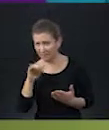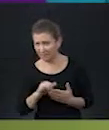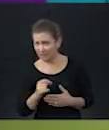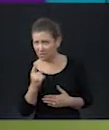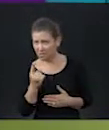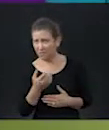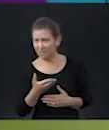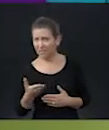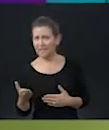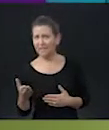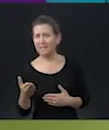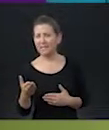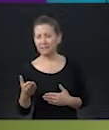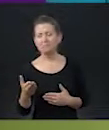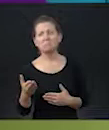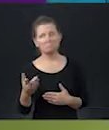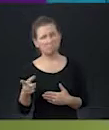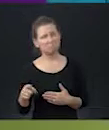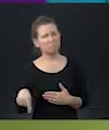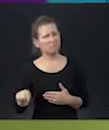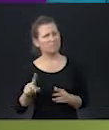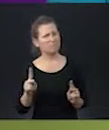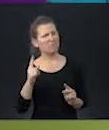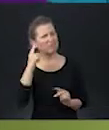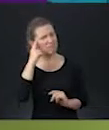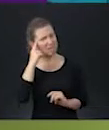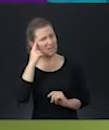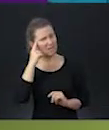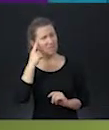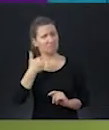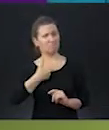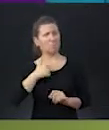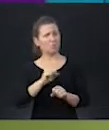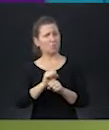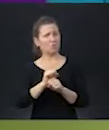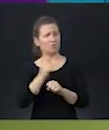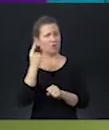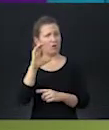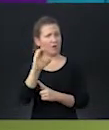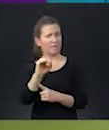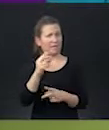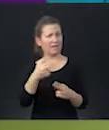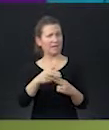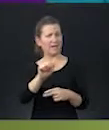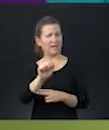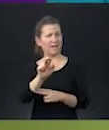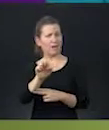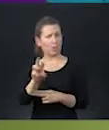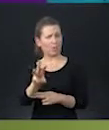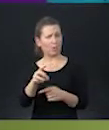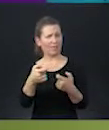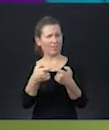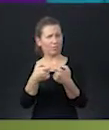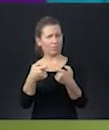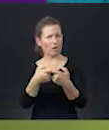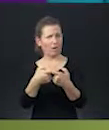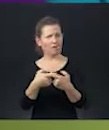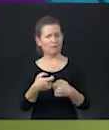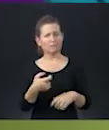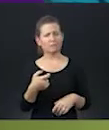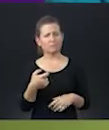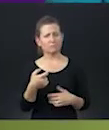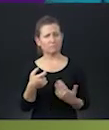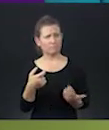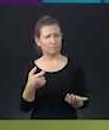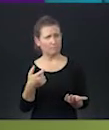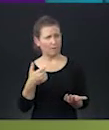I think that's one thing for sure that all people think about. I work for a company called Air Electronics.